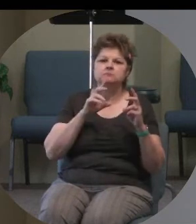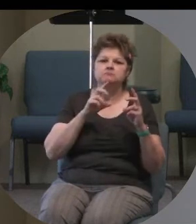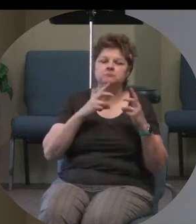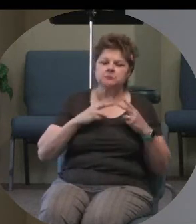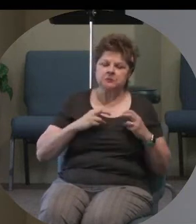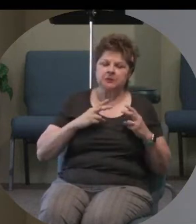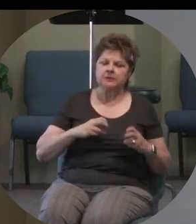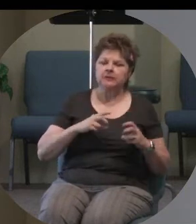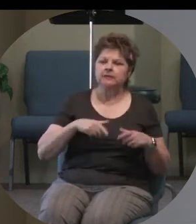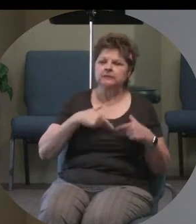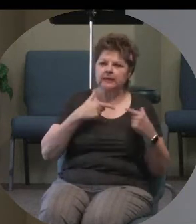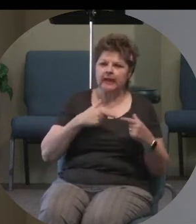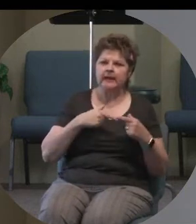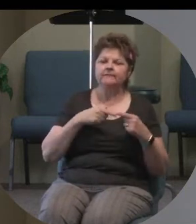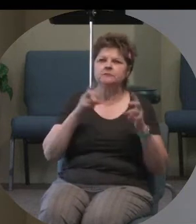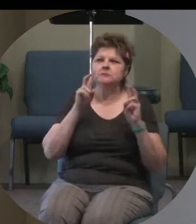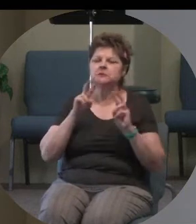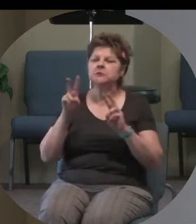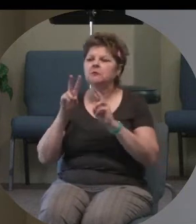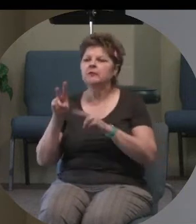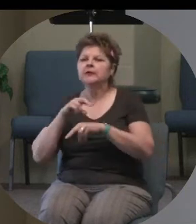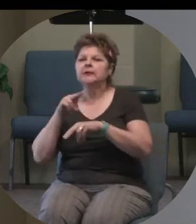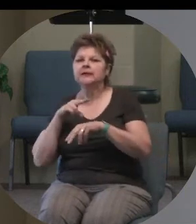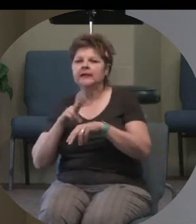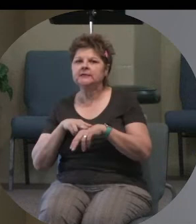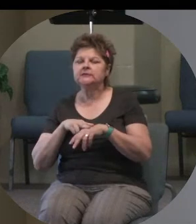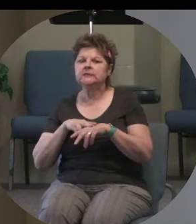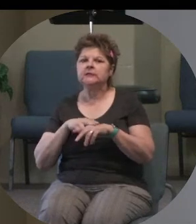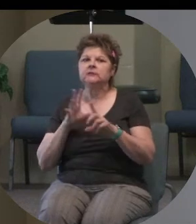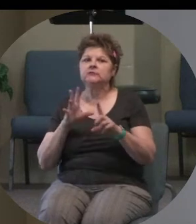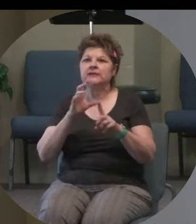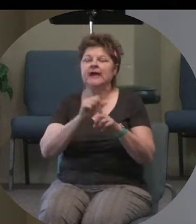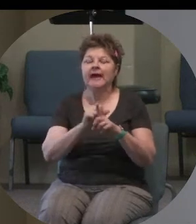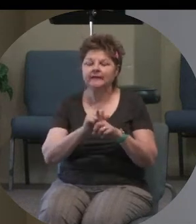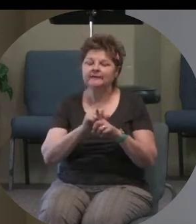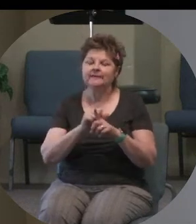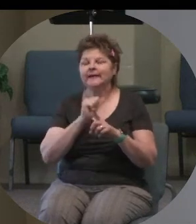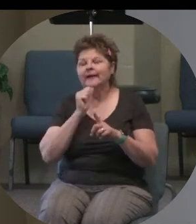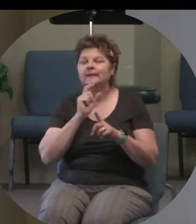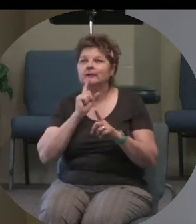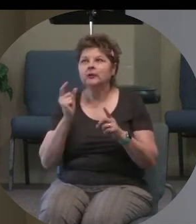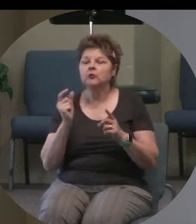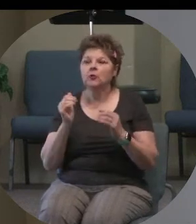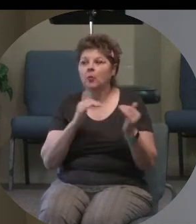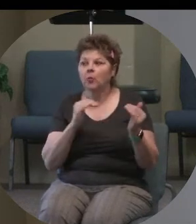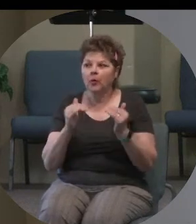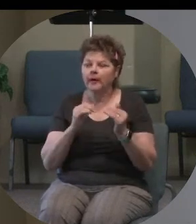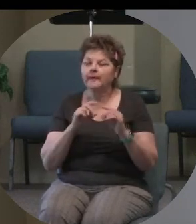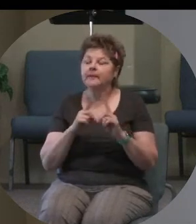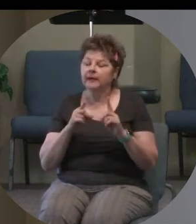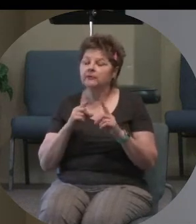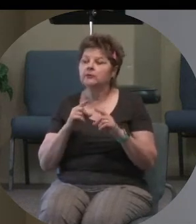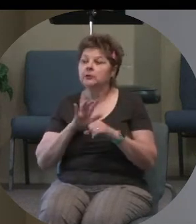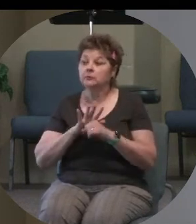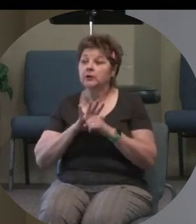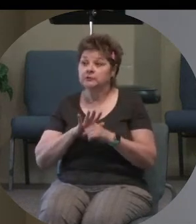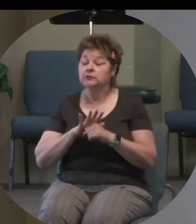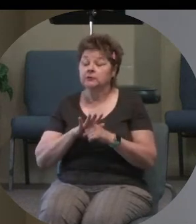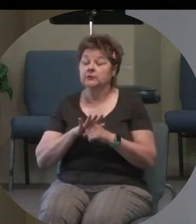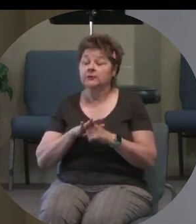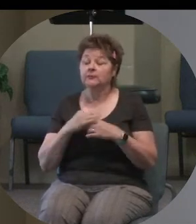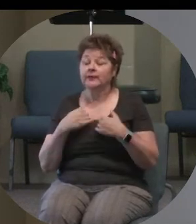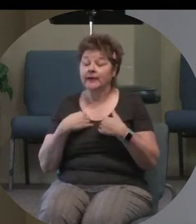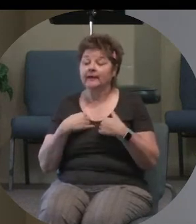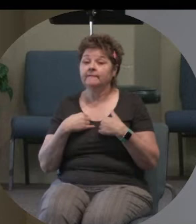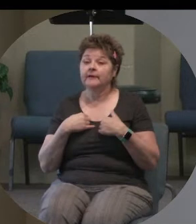attack. Now, it may not be literal war in our lives, but the pressure that we walk with